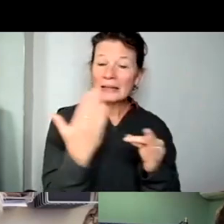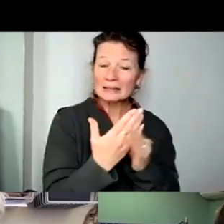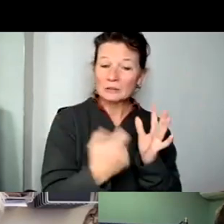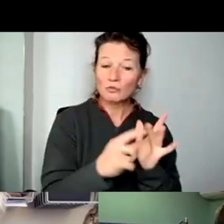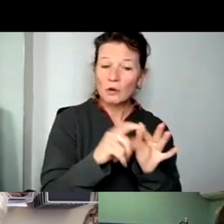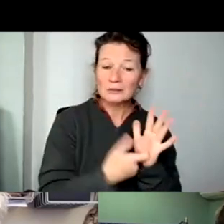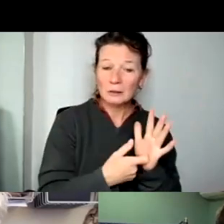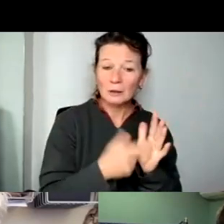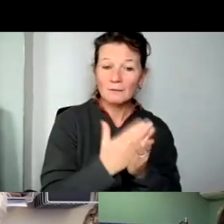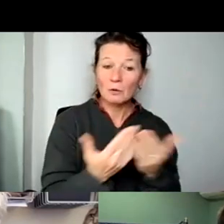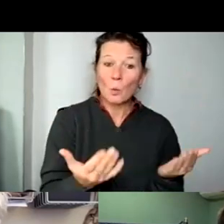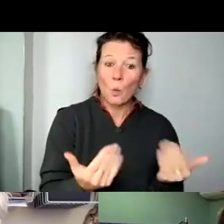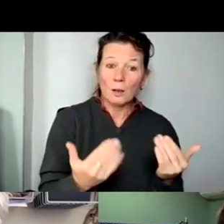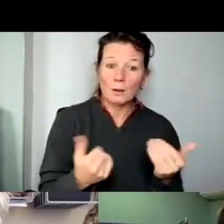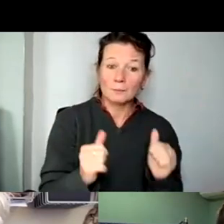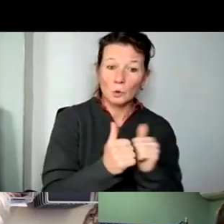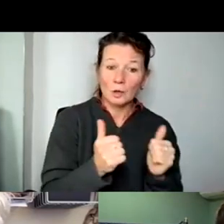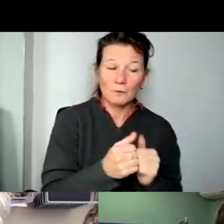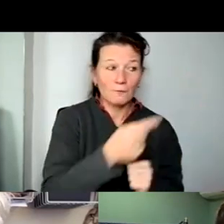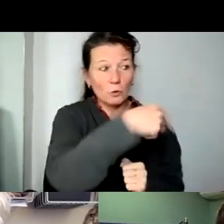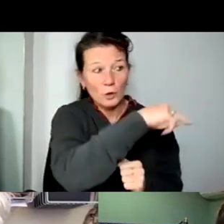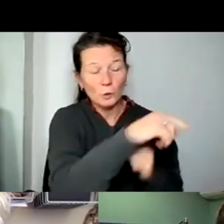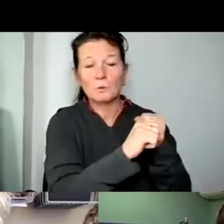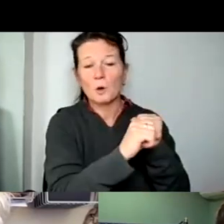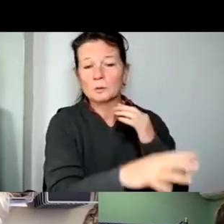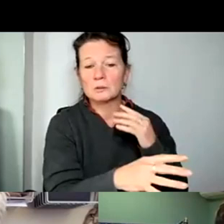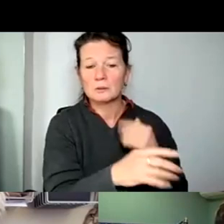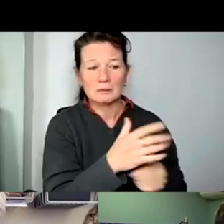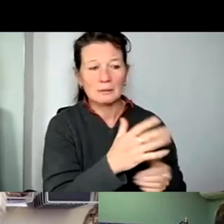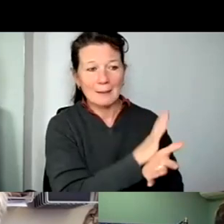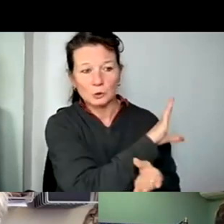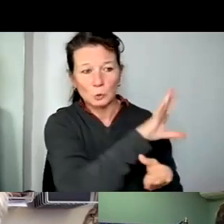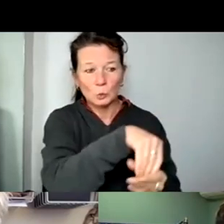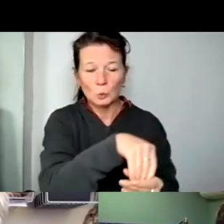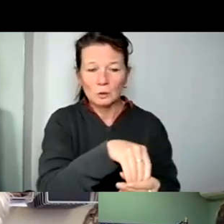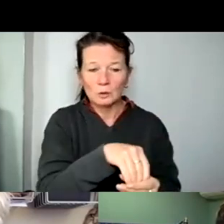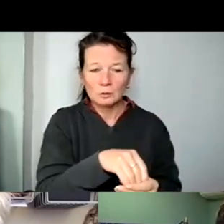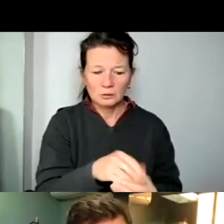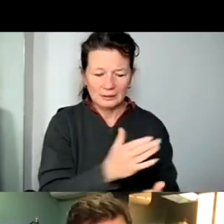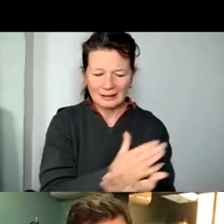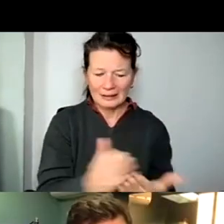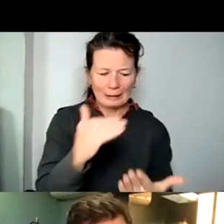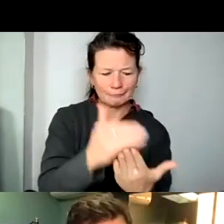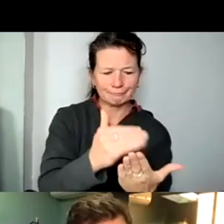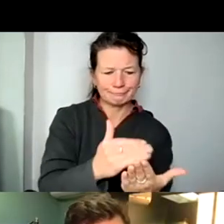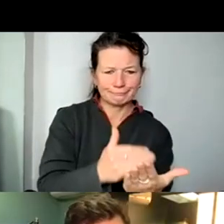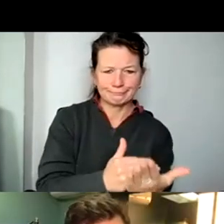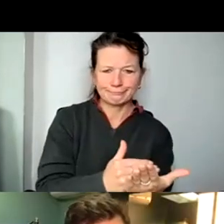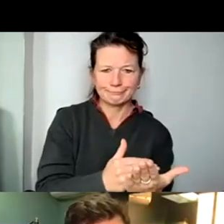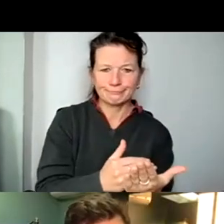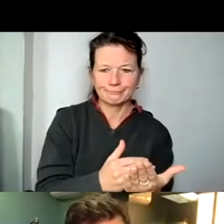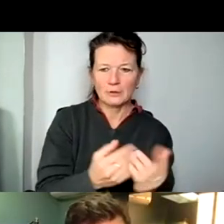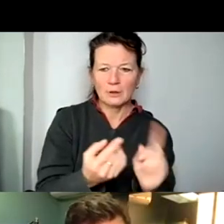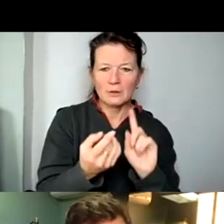welcome document to those promoters. Very clearly spell out what the artist